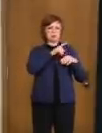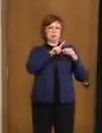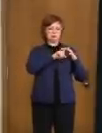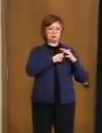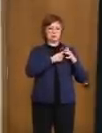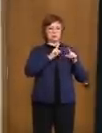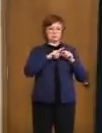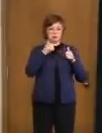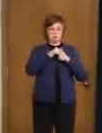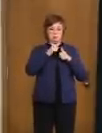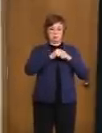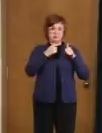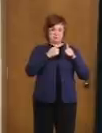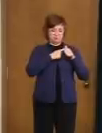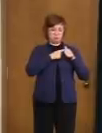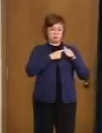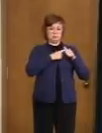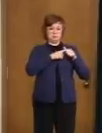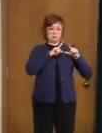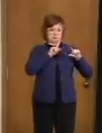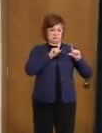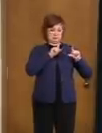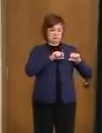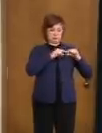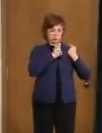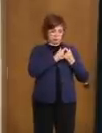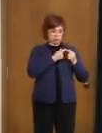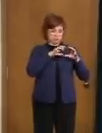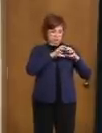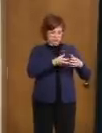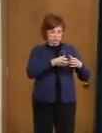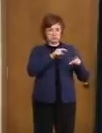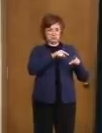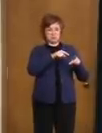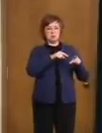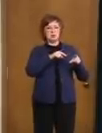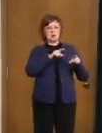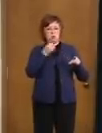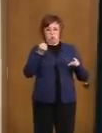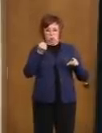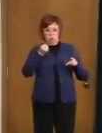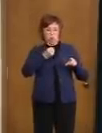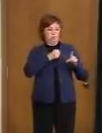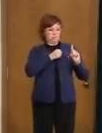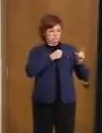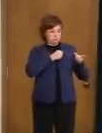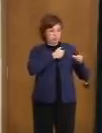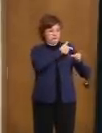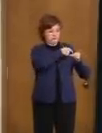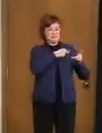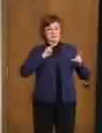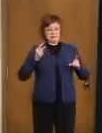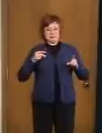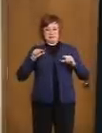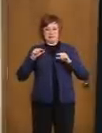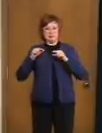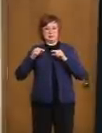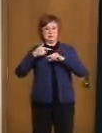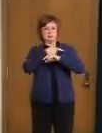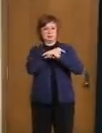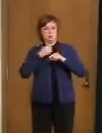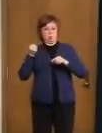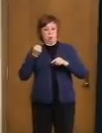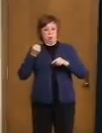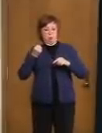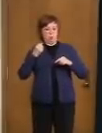pilot vaccinations in the early days. That was on the advice provided to us from the federal government and the